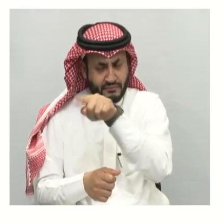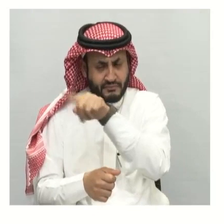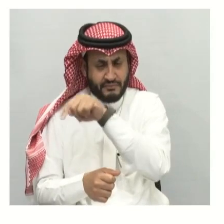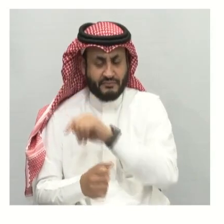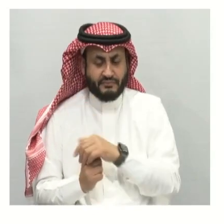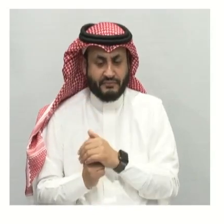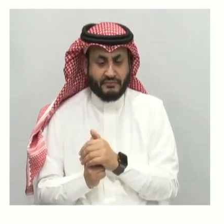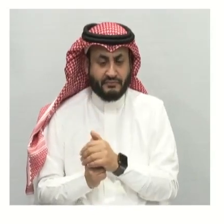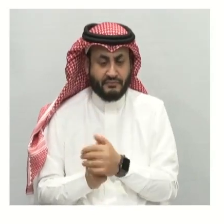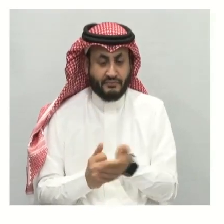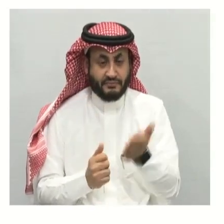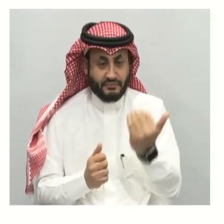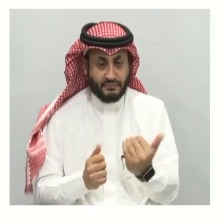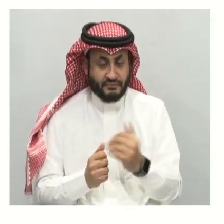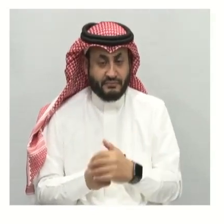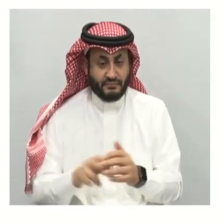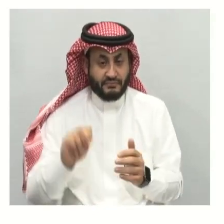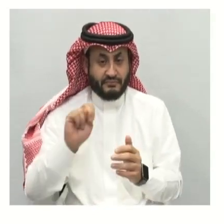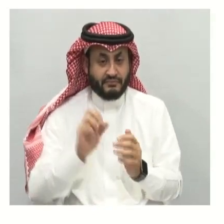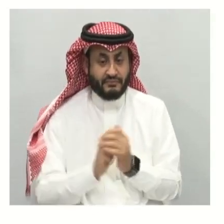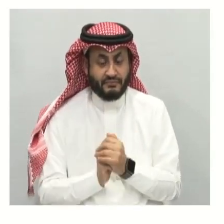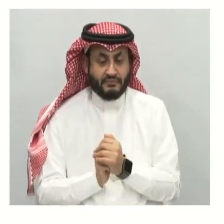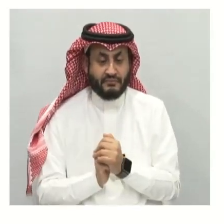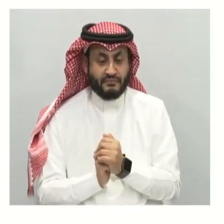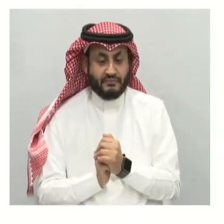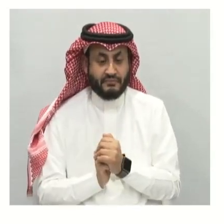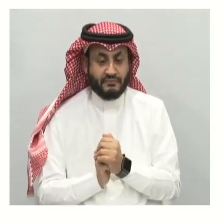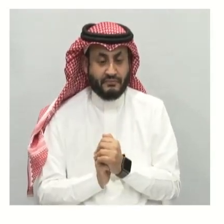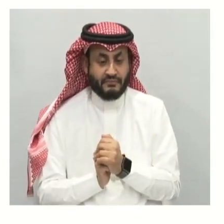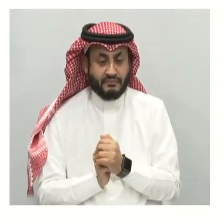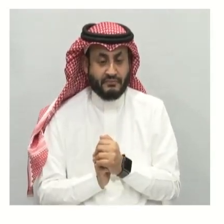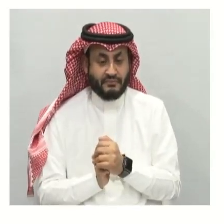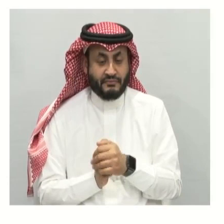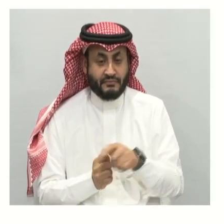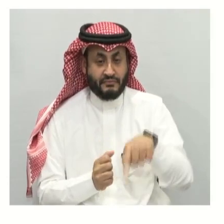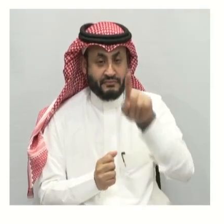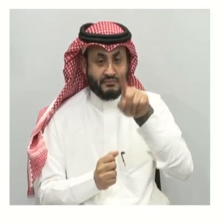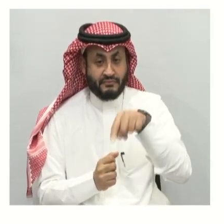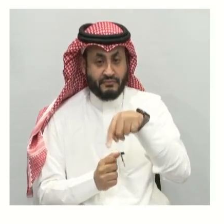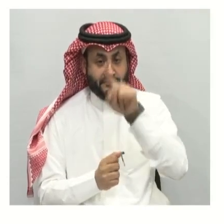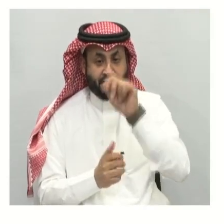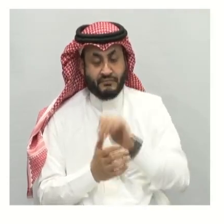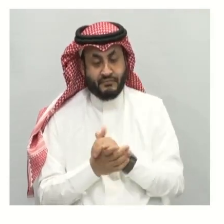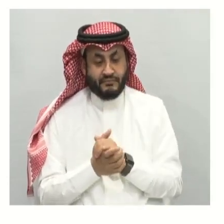Lowercase m. Excellent. And then we have the letter N.